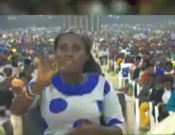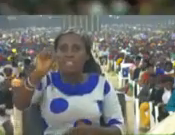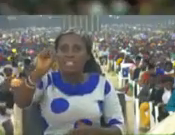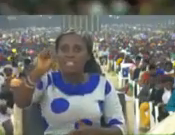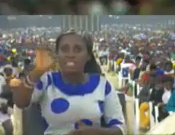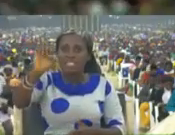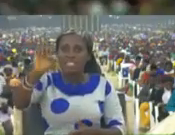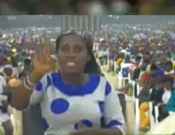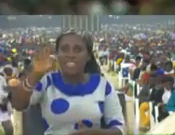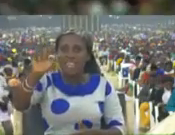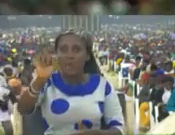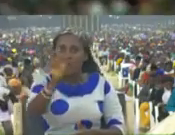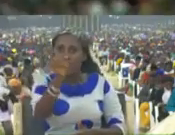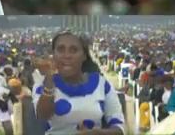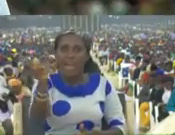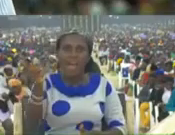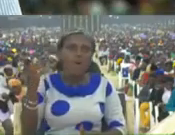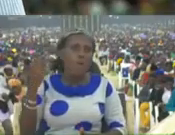was dead.